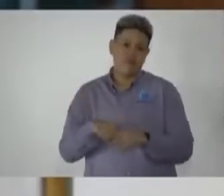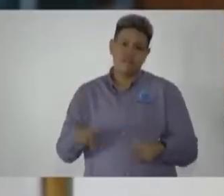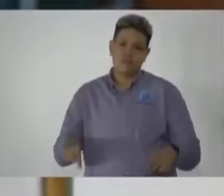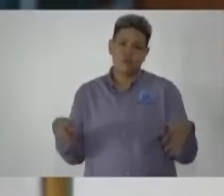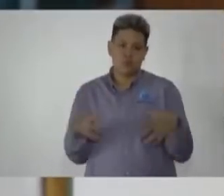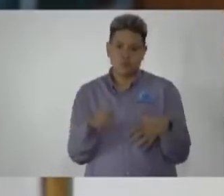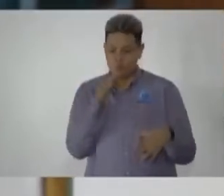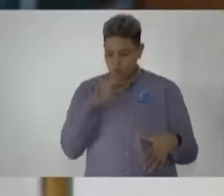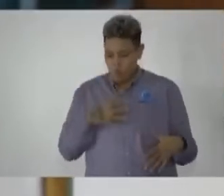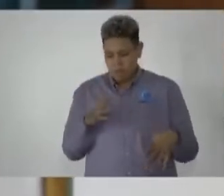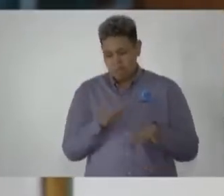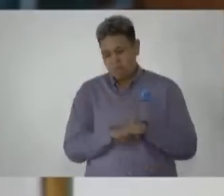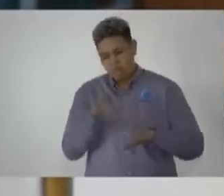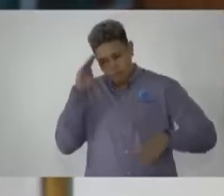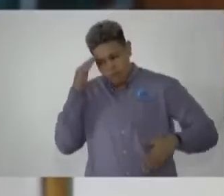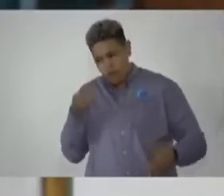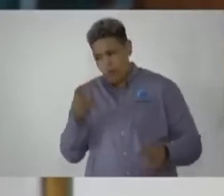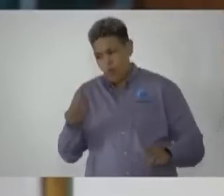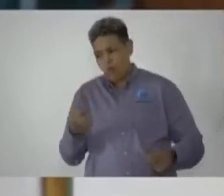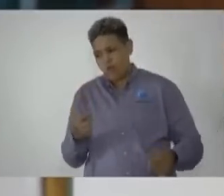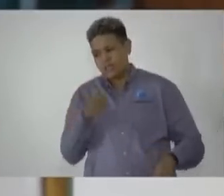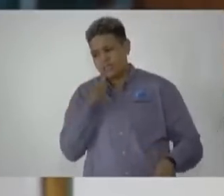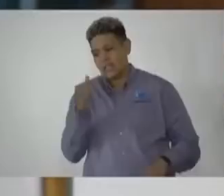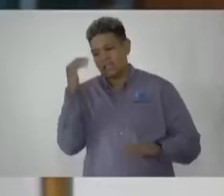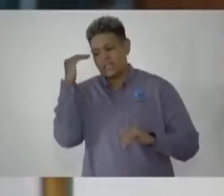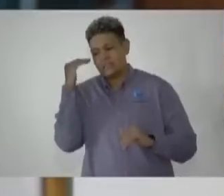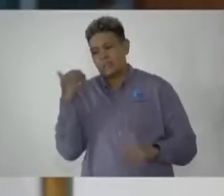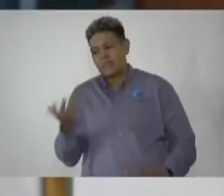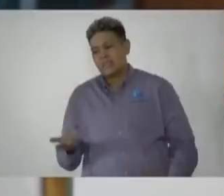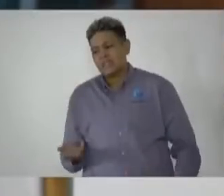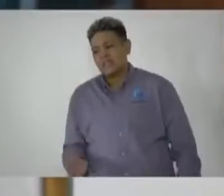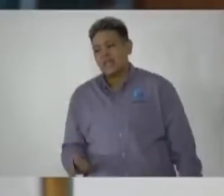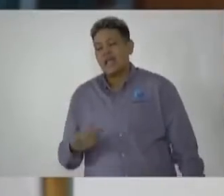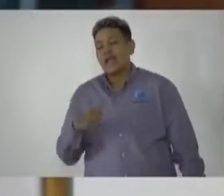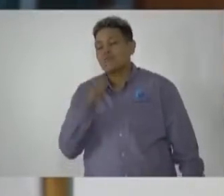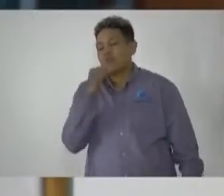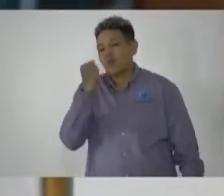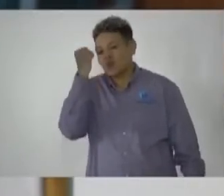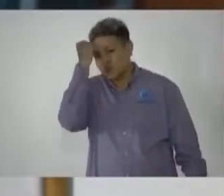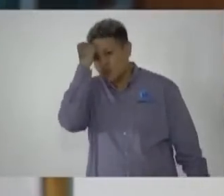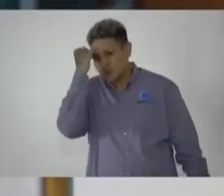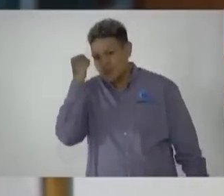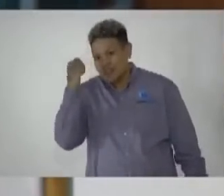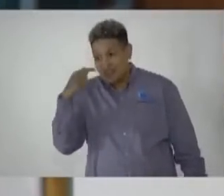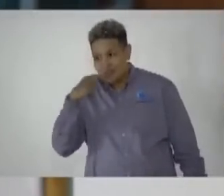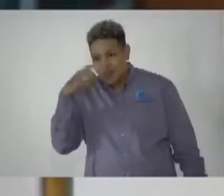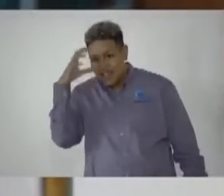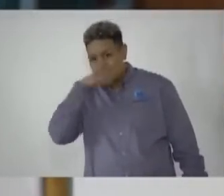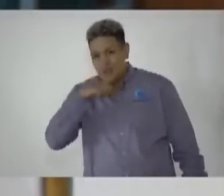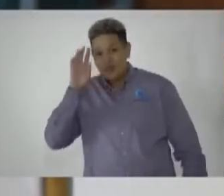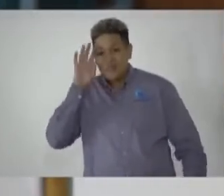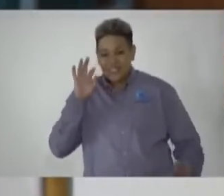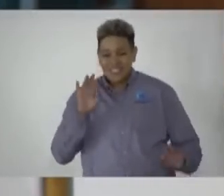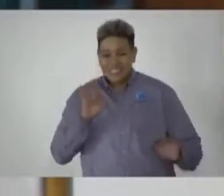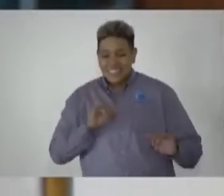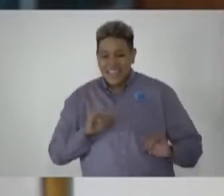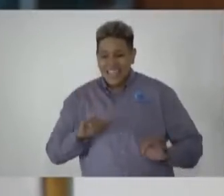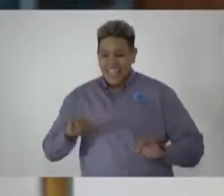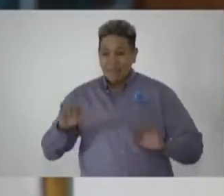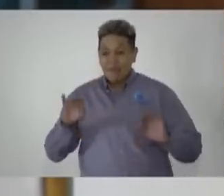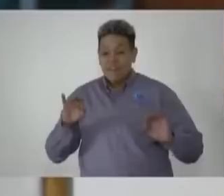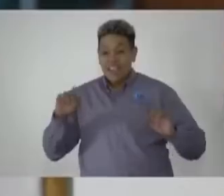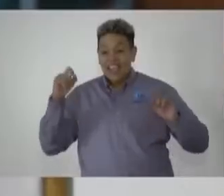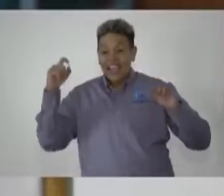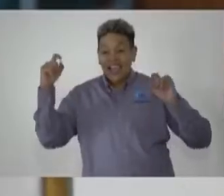But it's not expected, Mr. President, and I'm not naive enough to assume that we're going to have kumbaya times